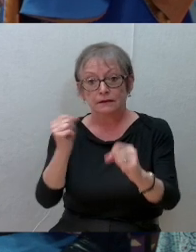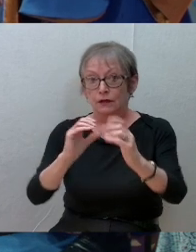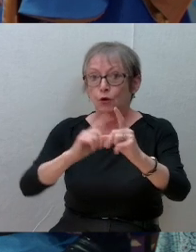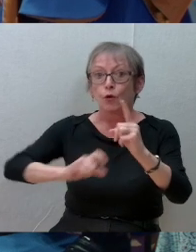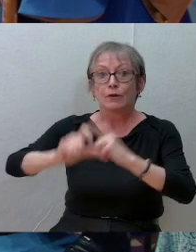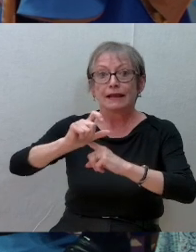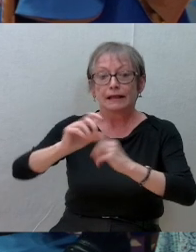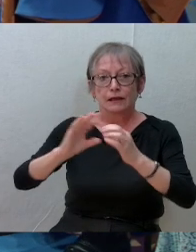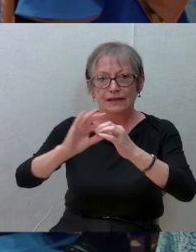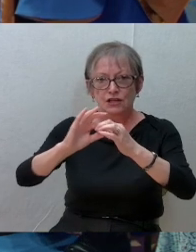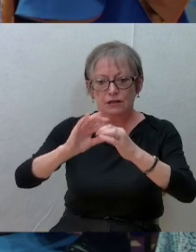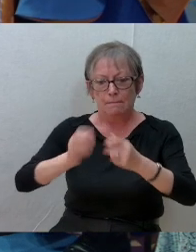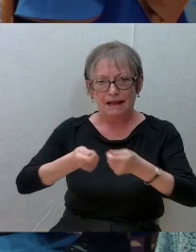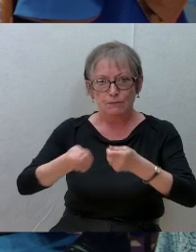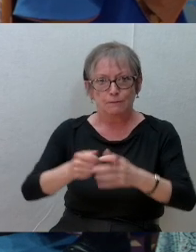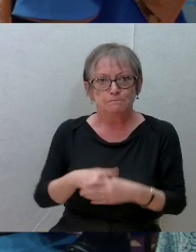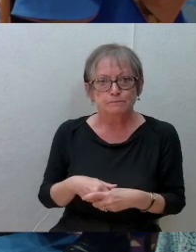community cohesion management.